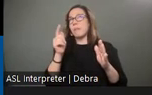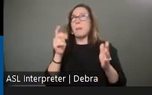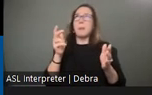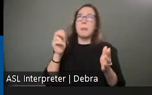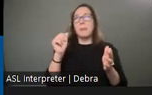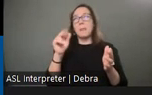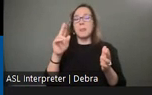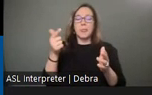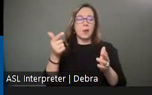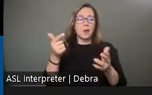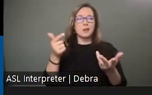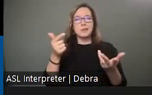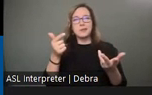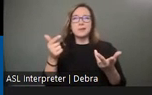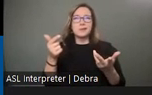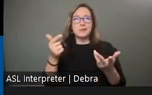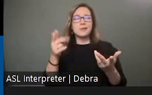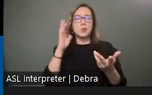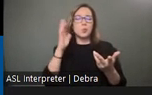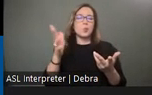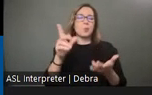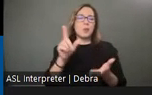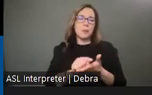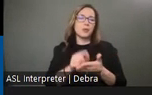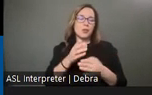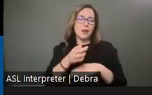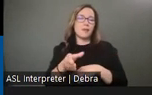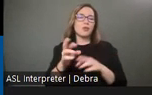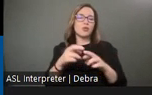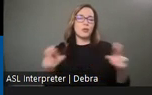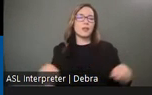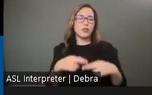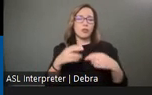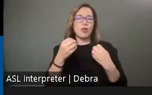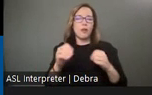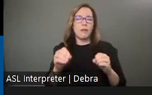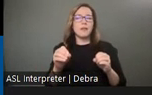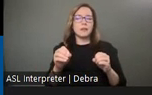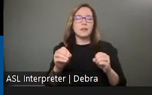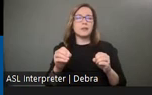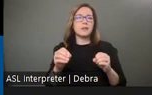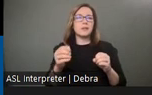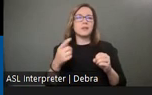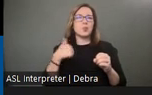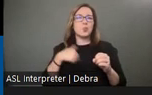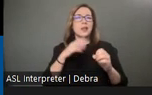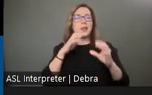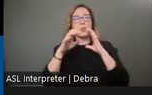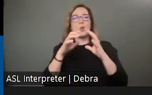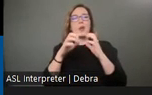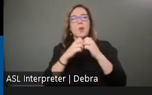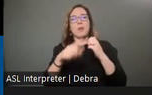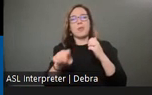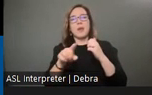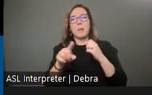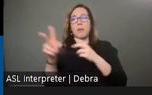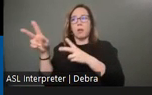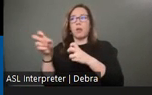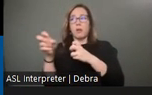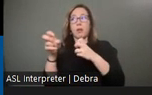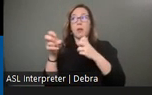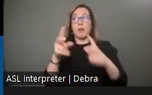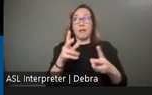would say we'll publish that out to the regional offices, and that can be communicated onto our partners that the repository has been updated